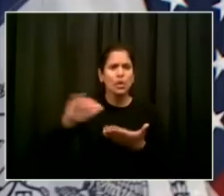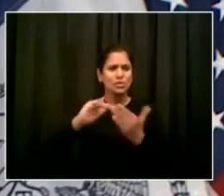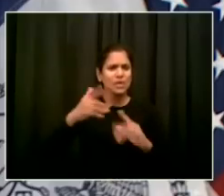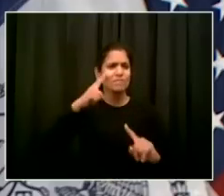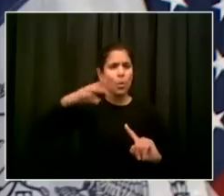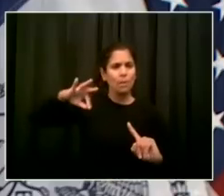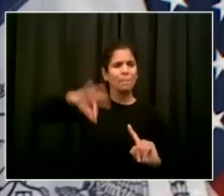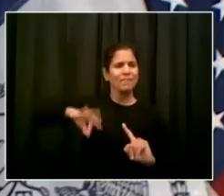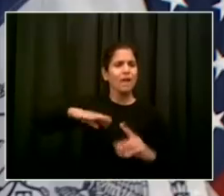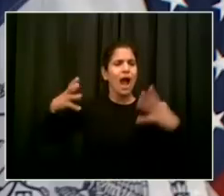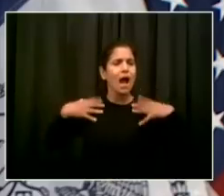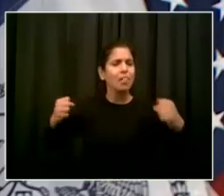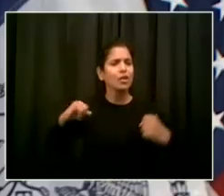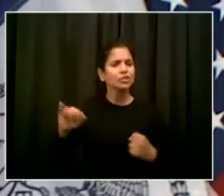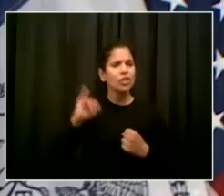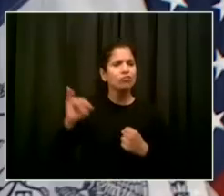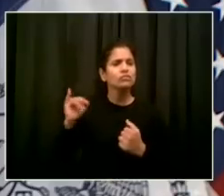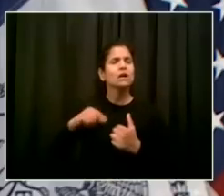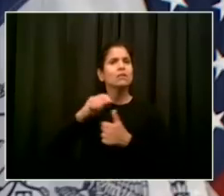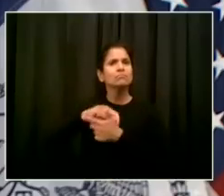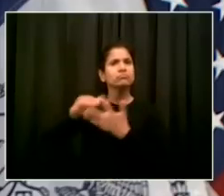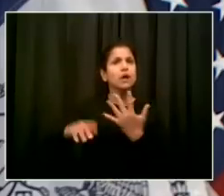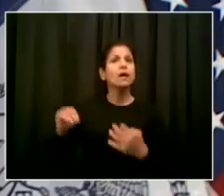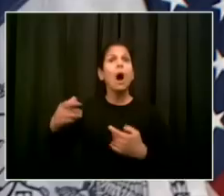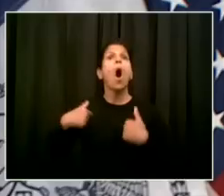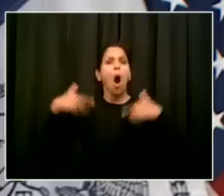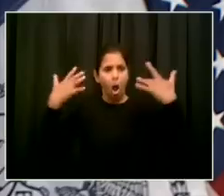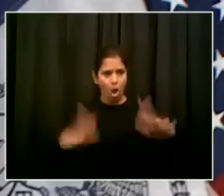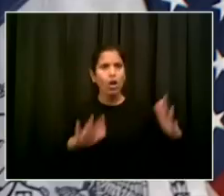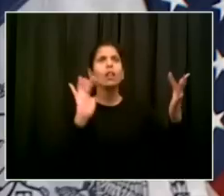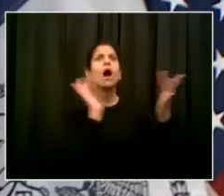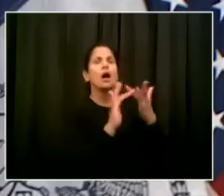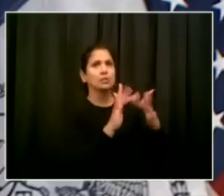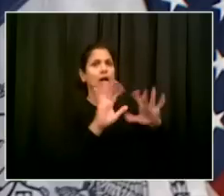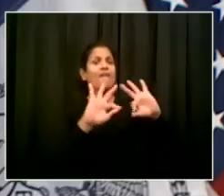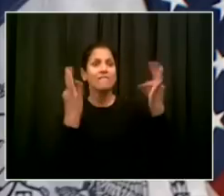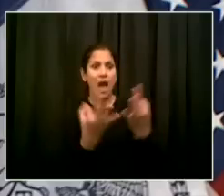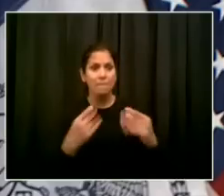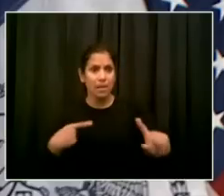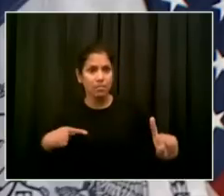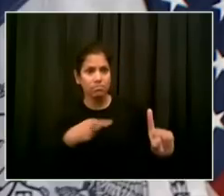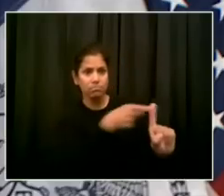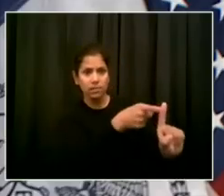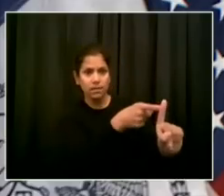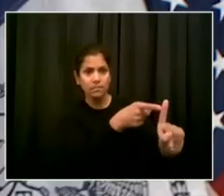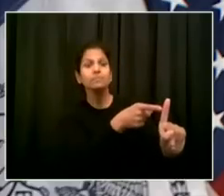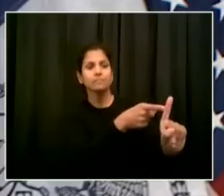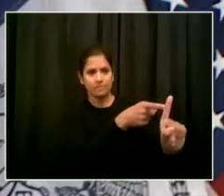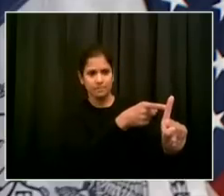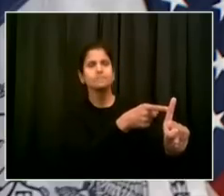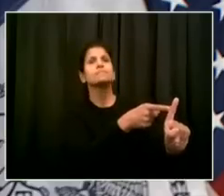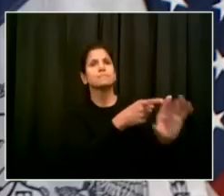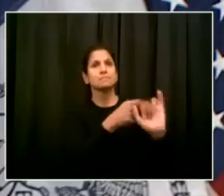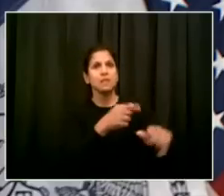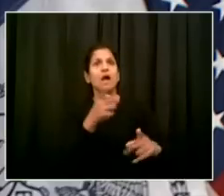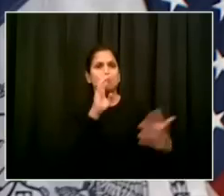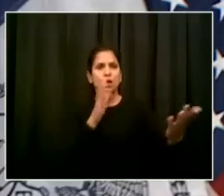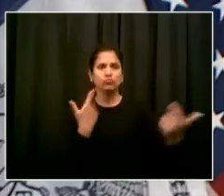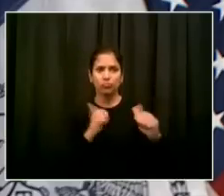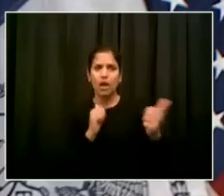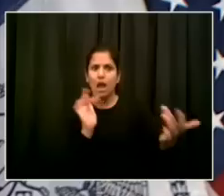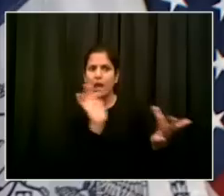through you, Michael, that we are connecting with the right person and make sure that connection happens today, because we do want to make sure that that's